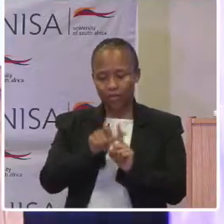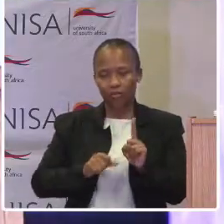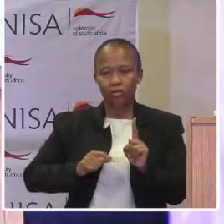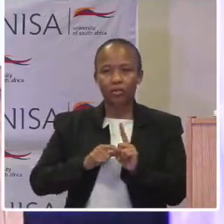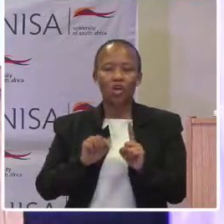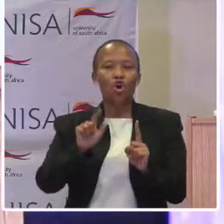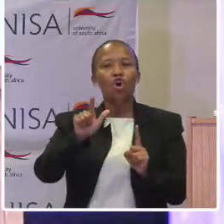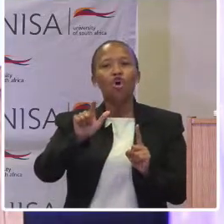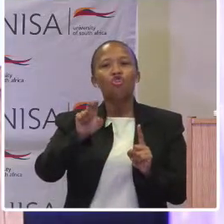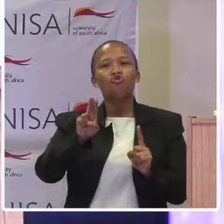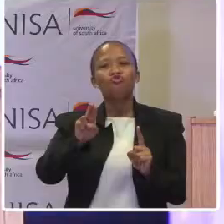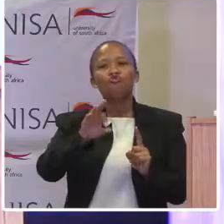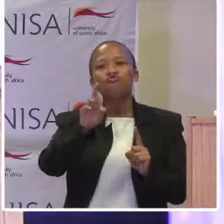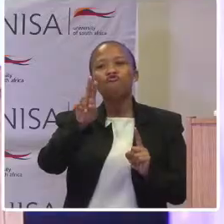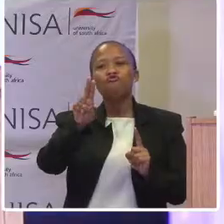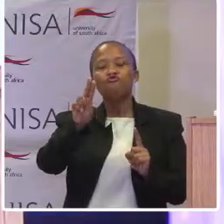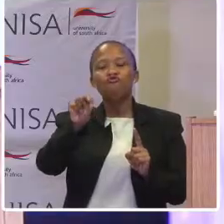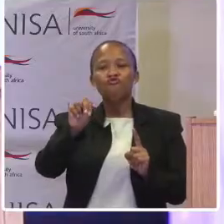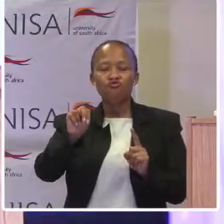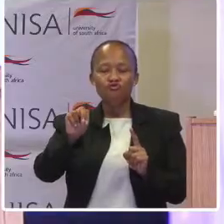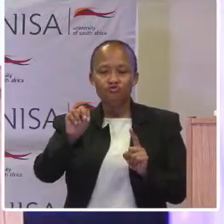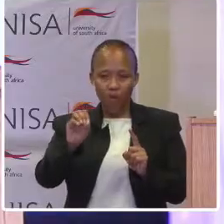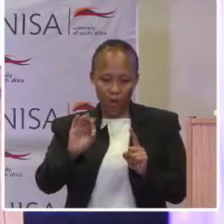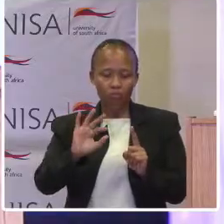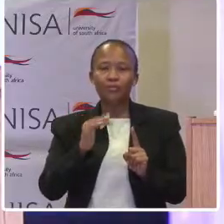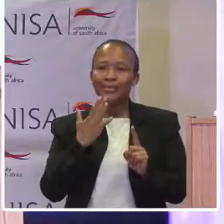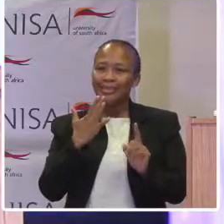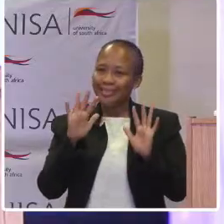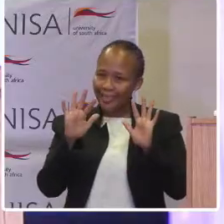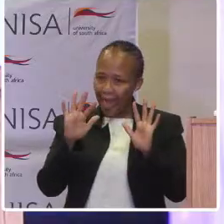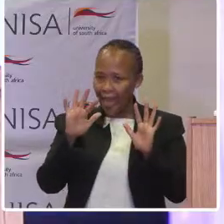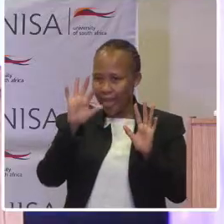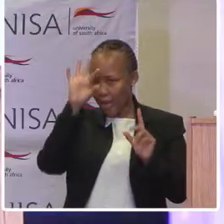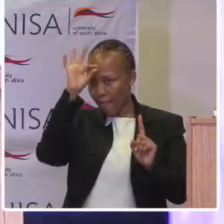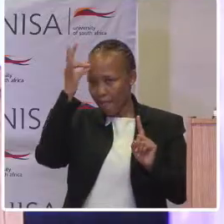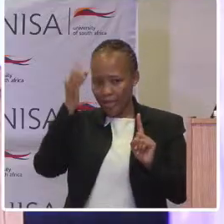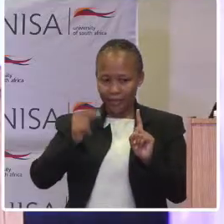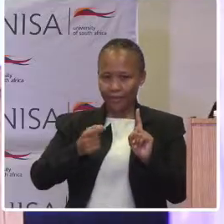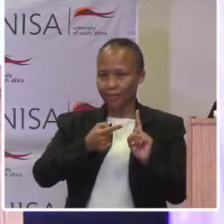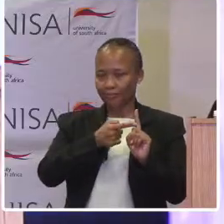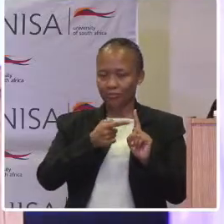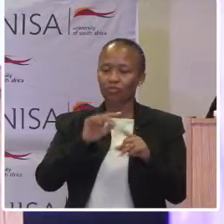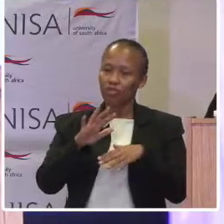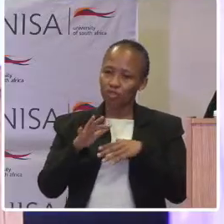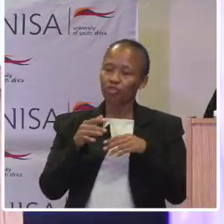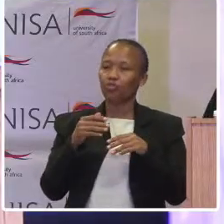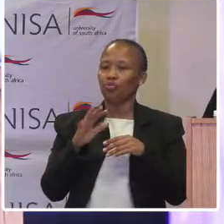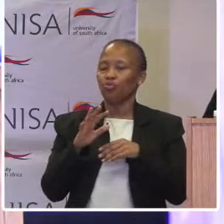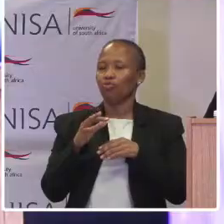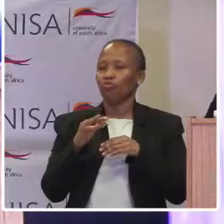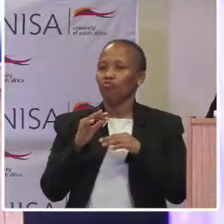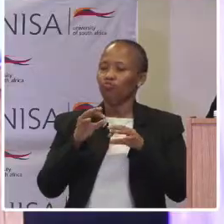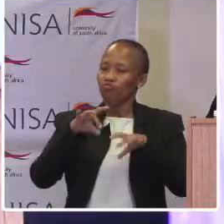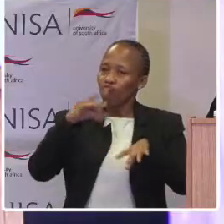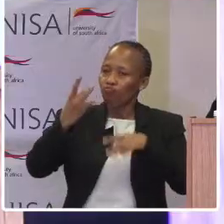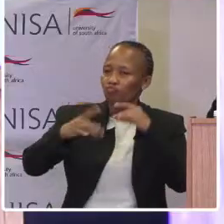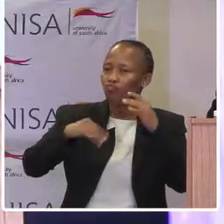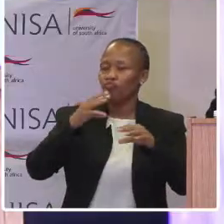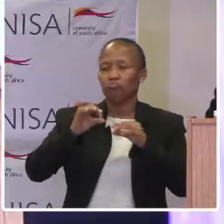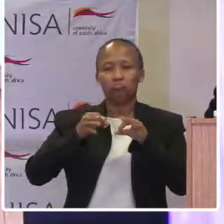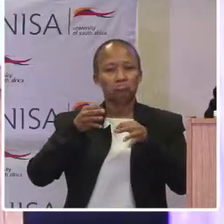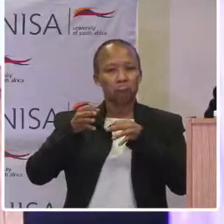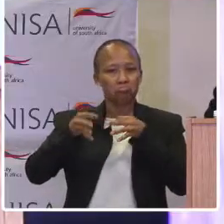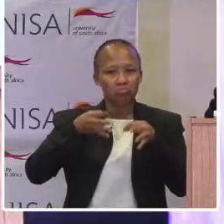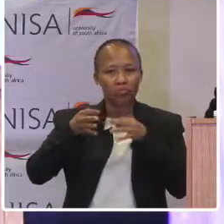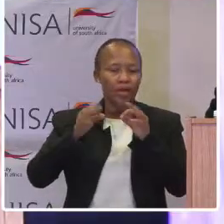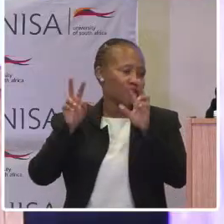you've got 10 minutes to tell us and also to unpack the topic. Please educate us and